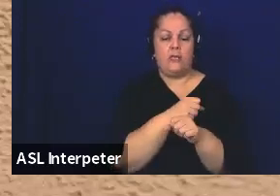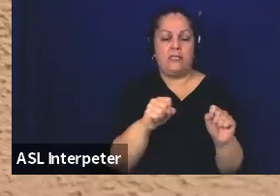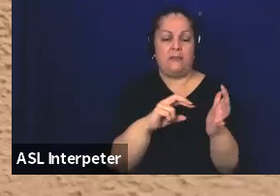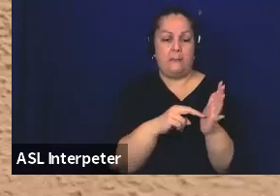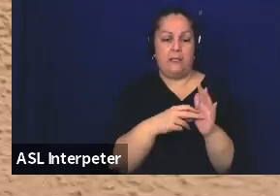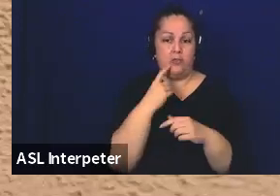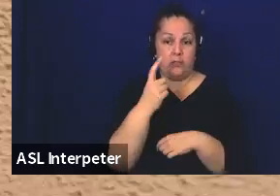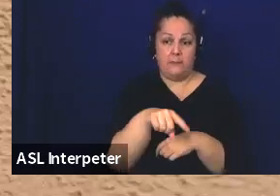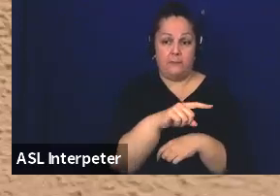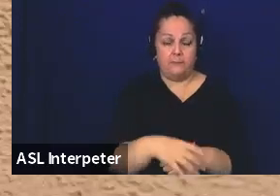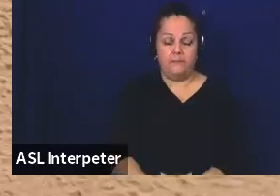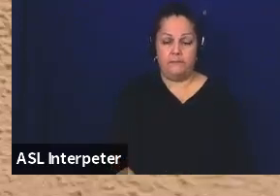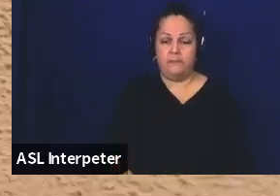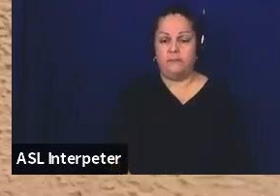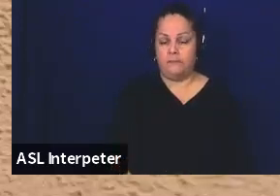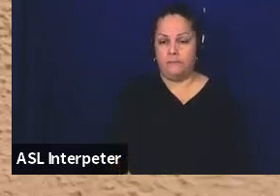them.